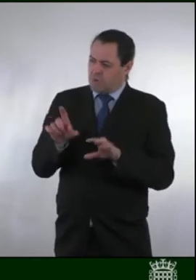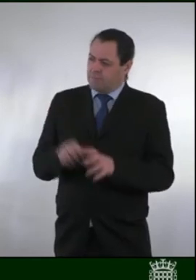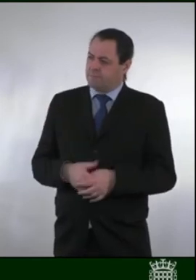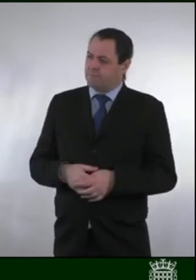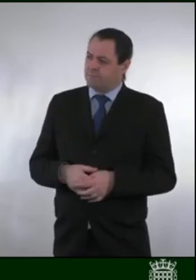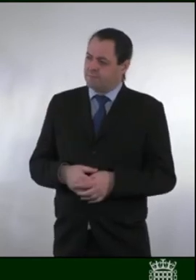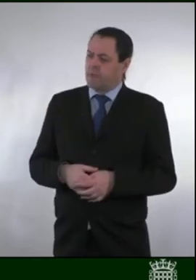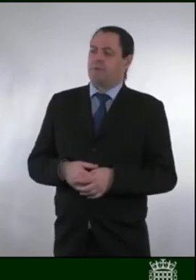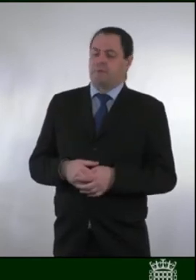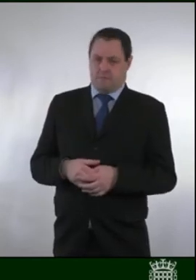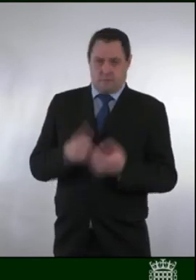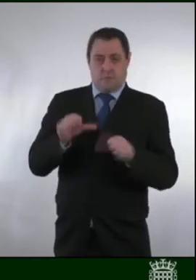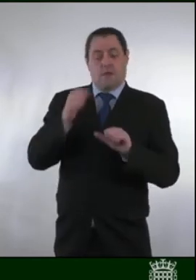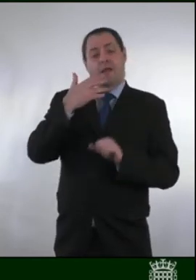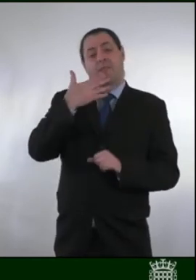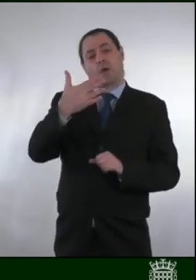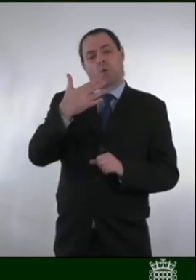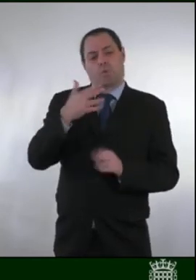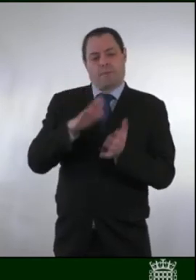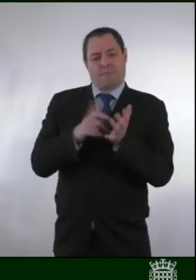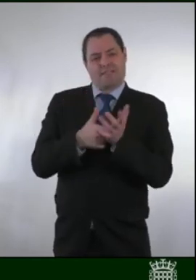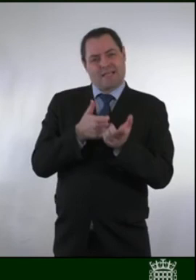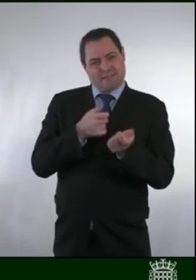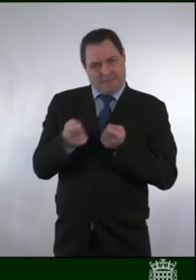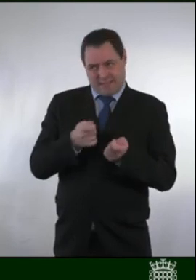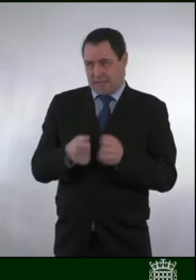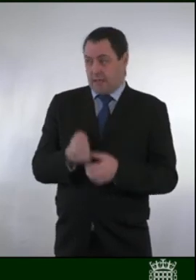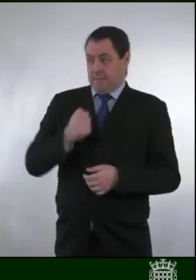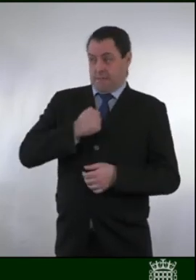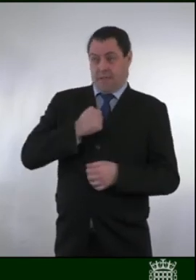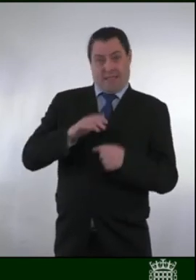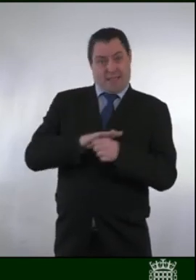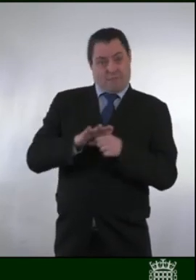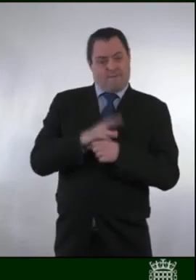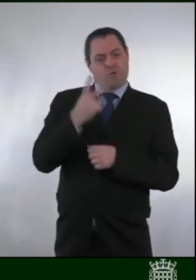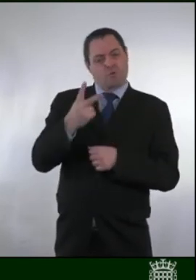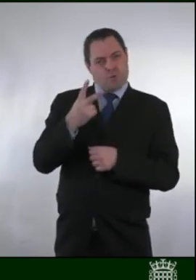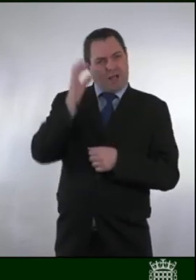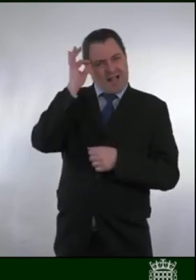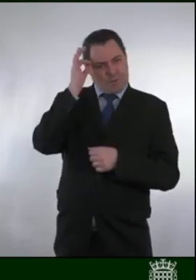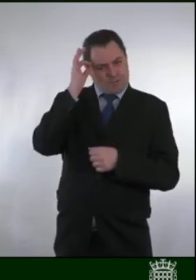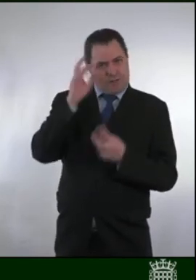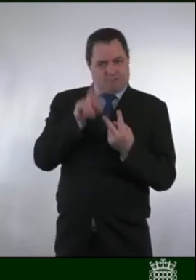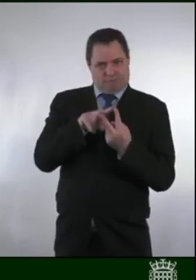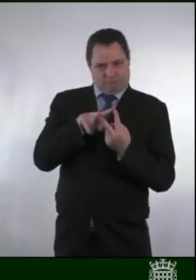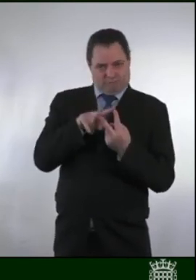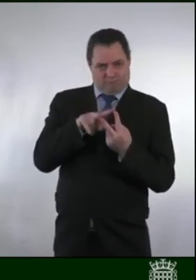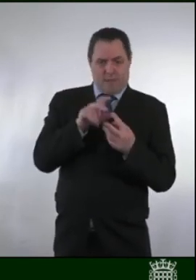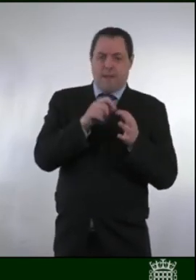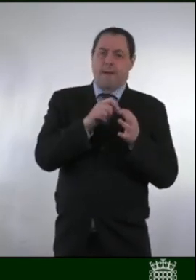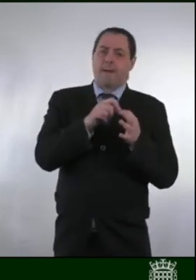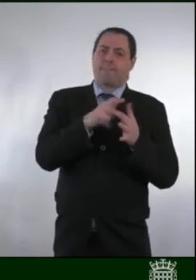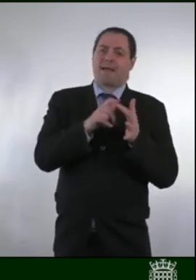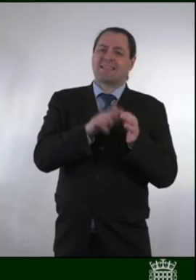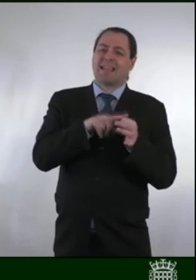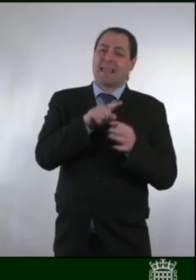Thank you, Mr. Speaker. My constituency is served by 2 local councils. Recently, Bexley has taken